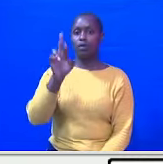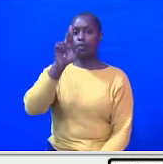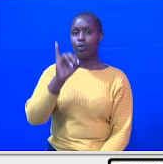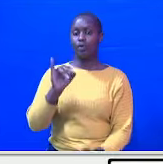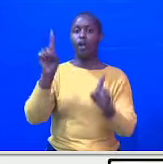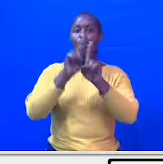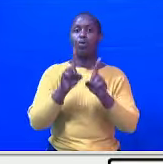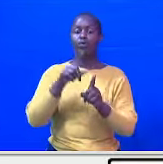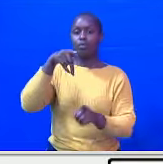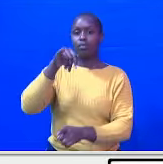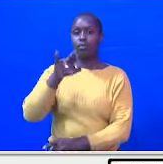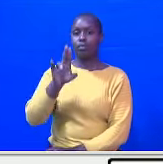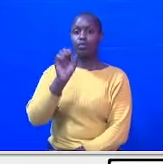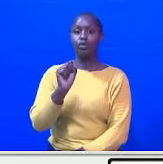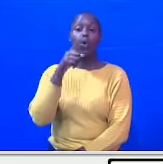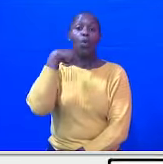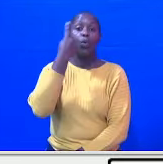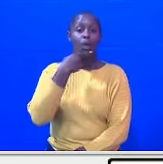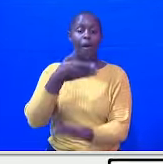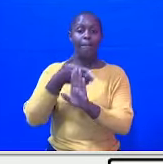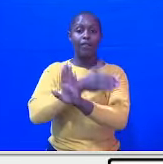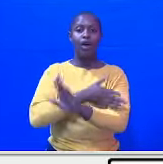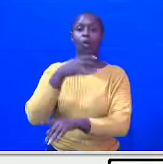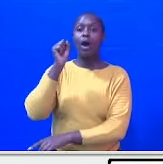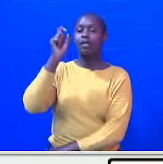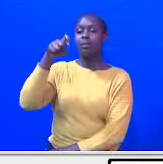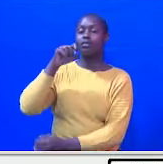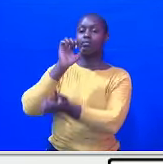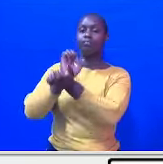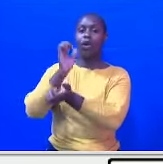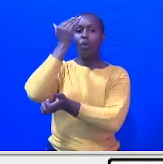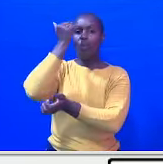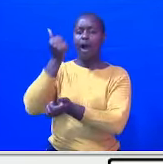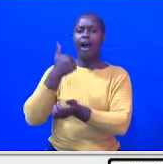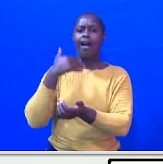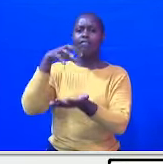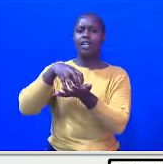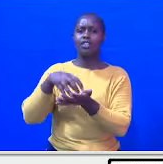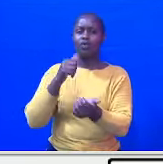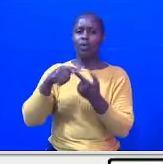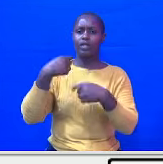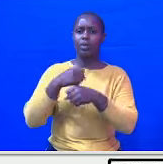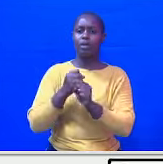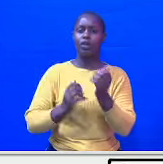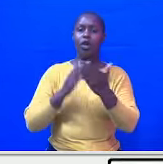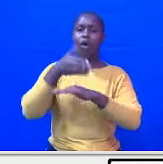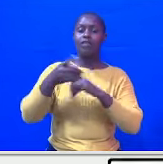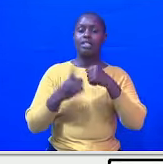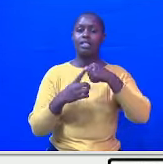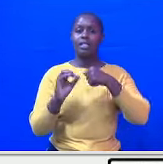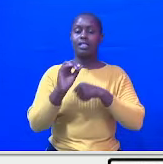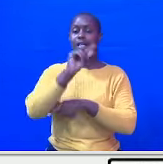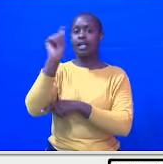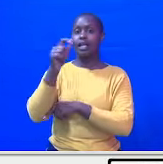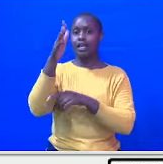Munene, who were to face several charges in relation to the Gen Z demonstrations, which saw over 60 Kenyans dead and mass